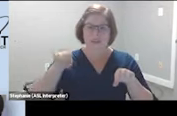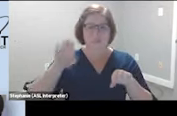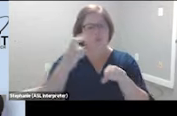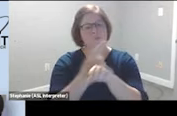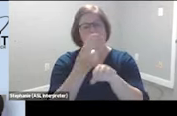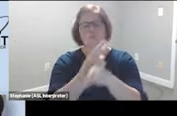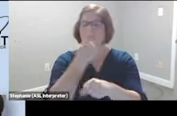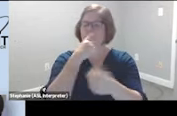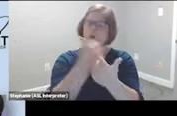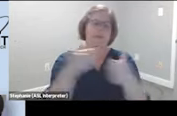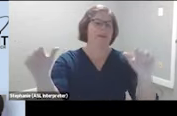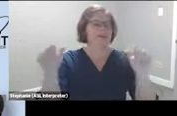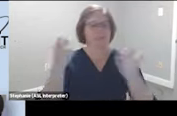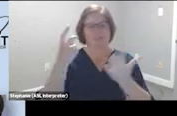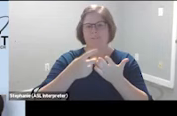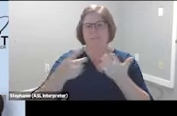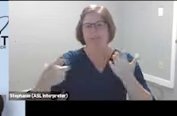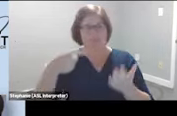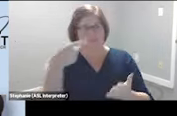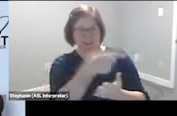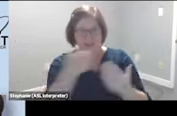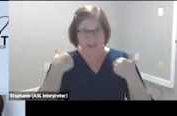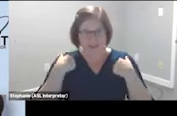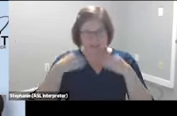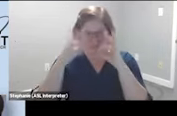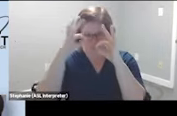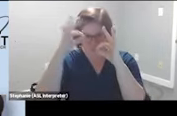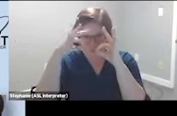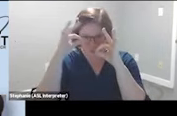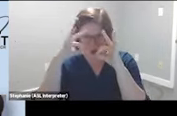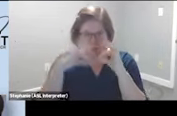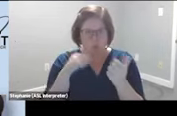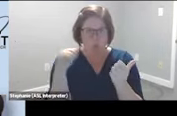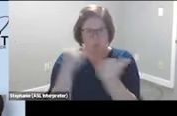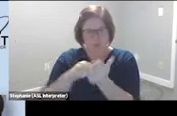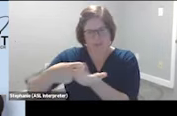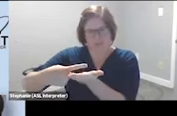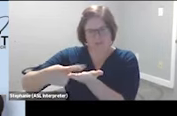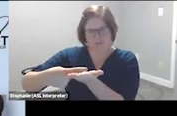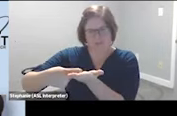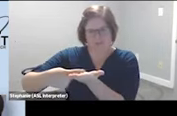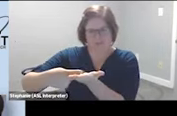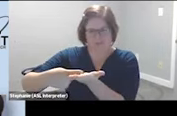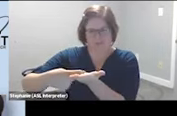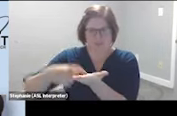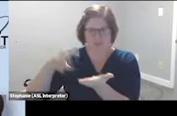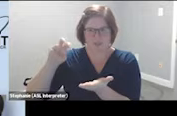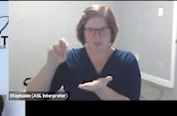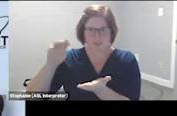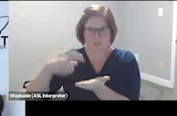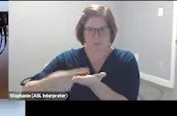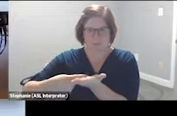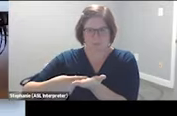a microscope with a specimen of an earthworm, a cross-section of an earthworm.